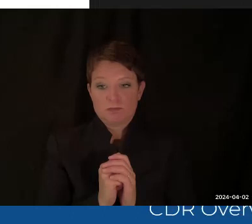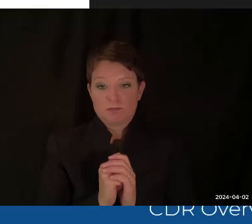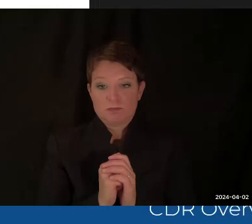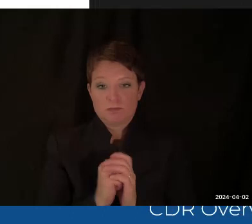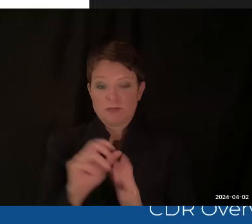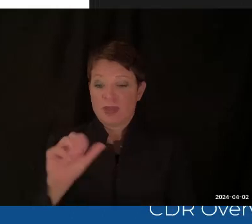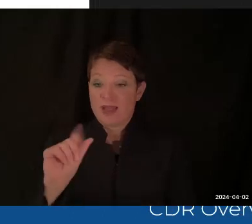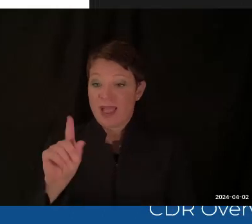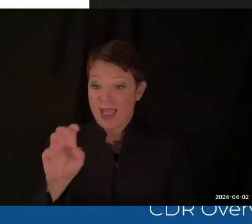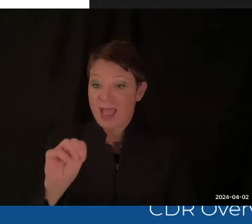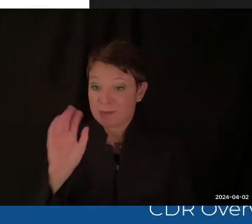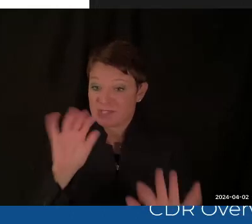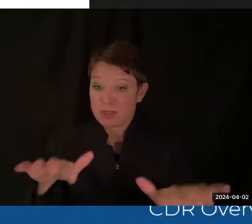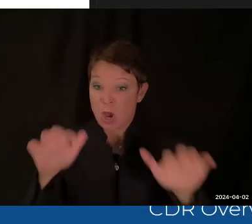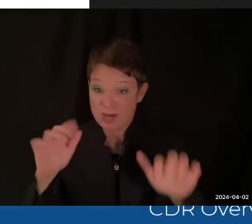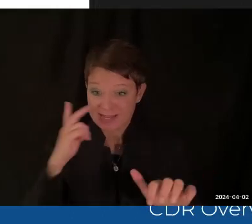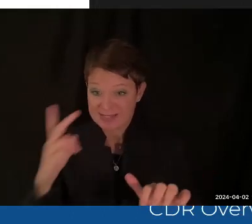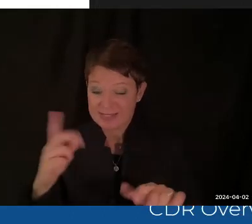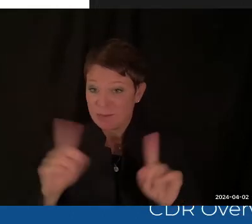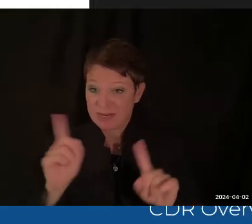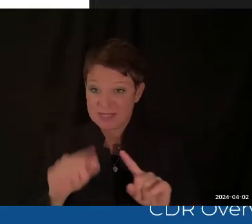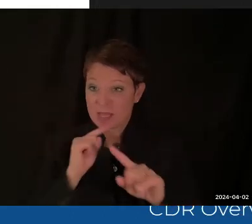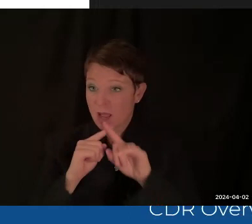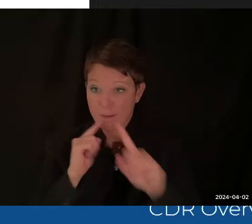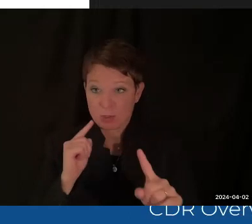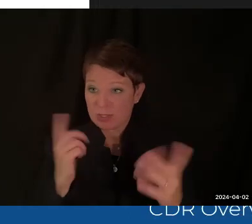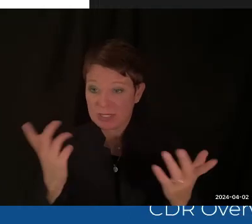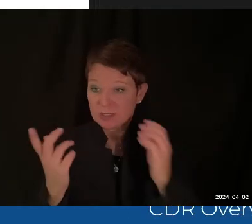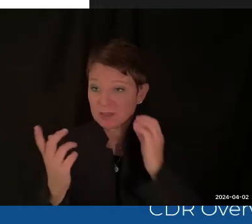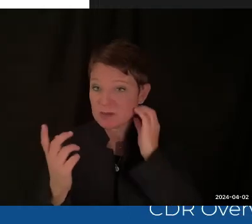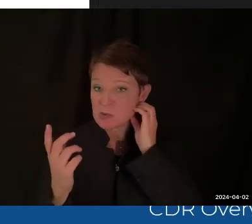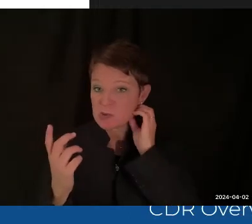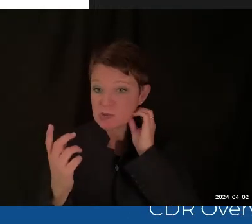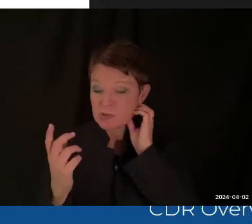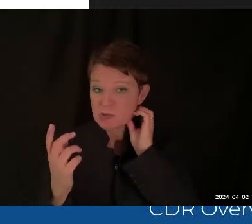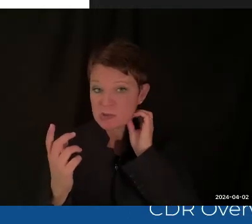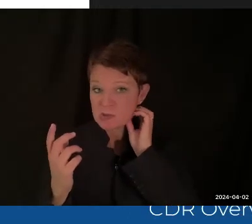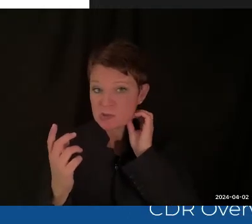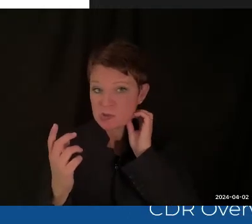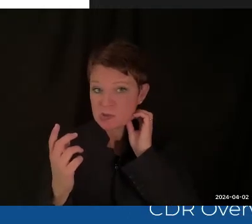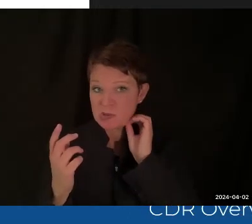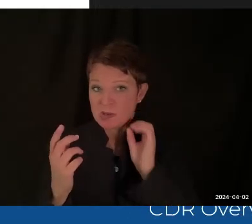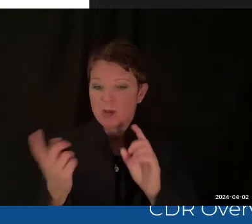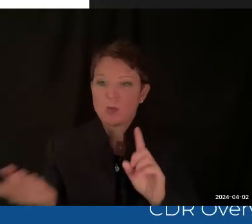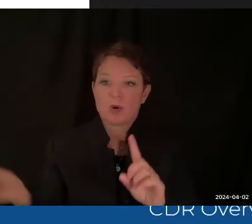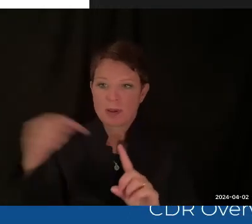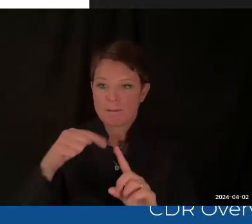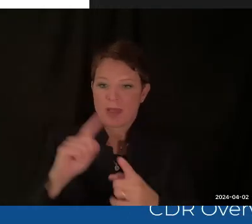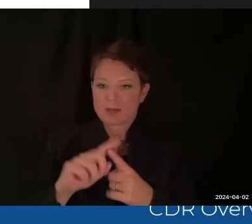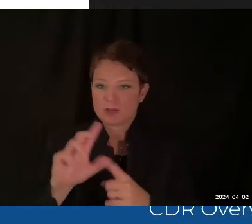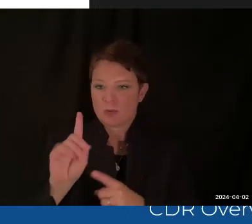Seeing Adam in the audience, although he's not unmuting, we can circle back.